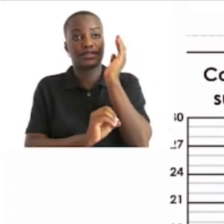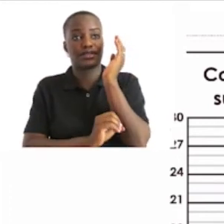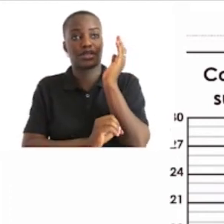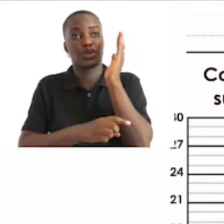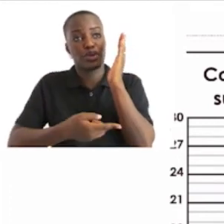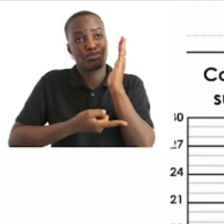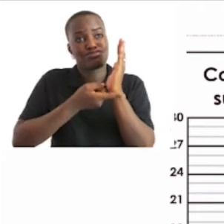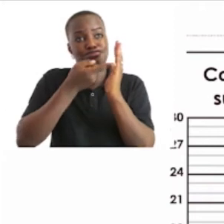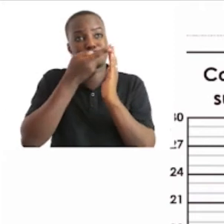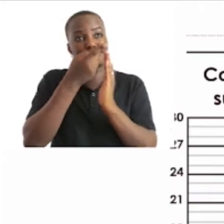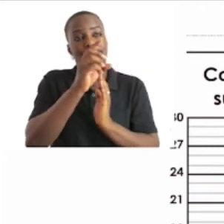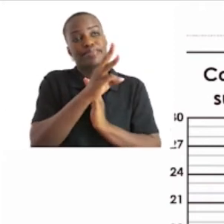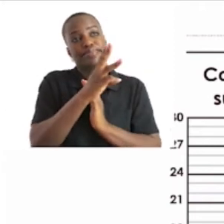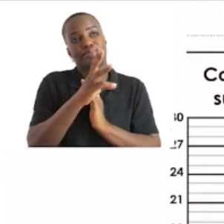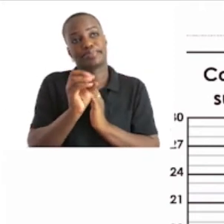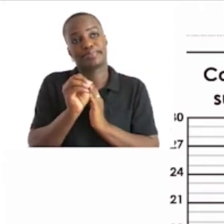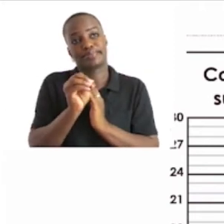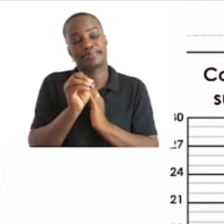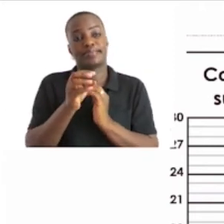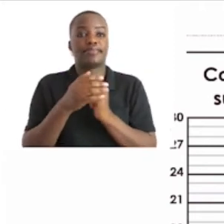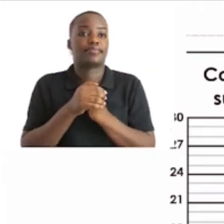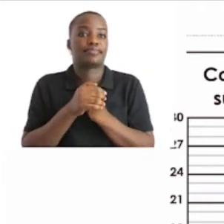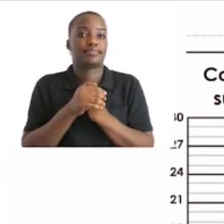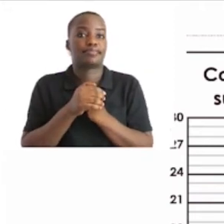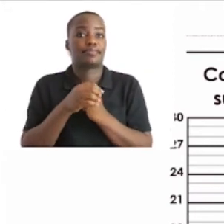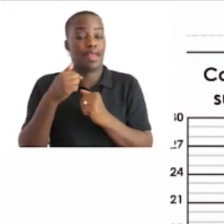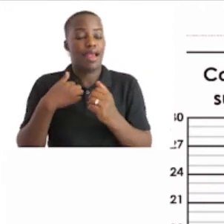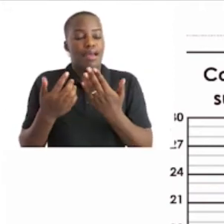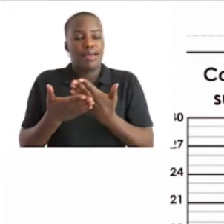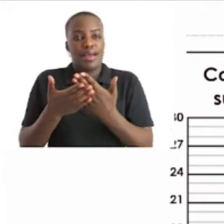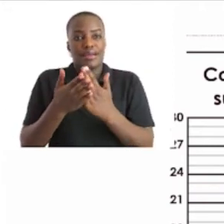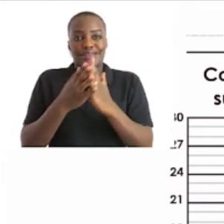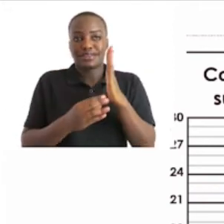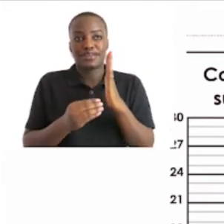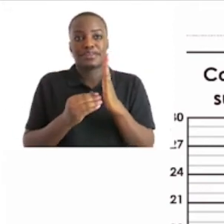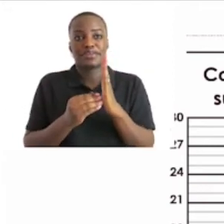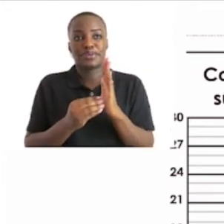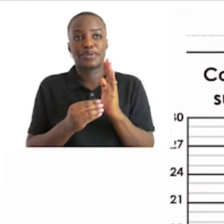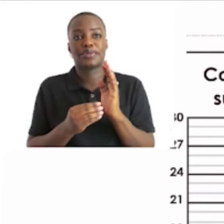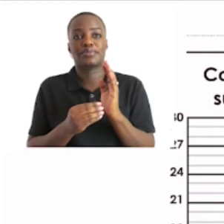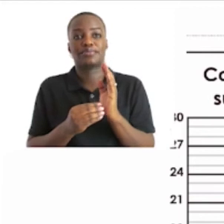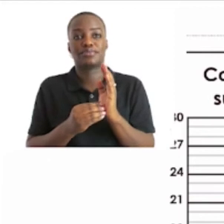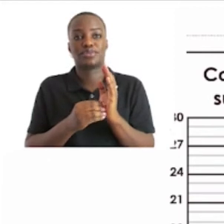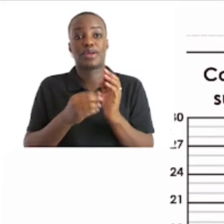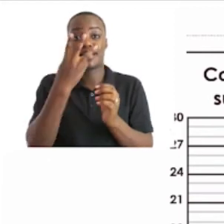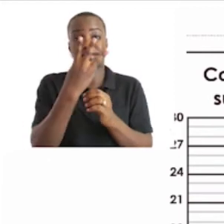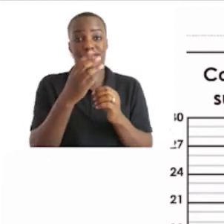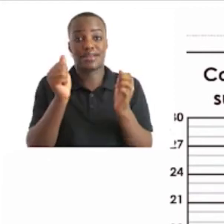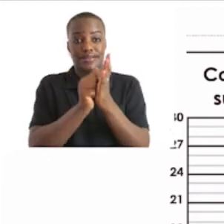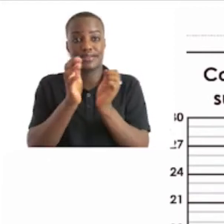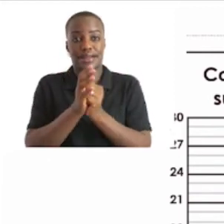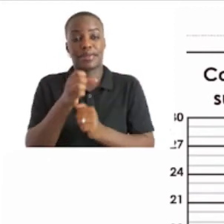to 30. I am going to help you fill in the first 3 subjects, which are